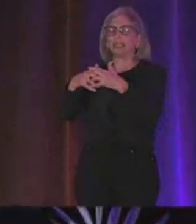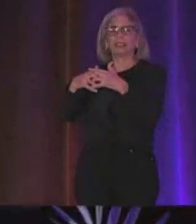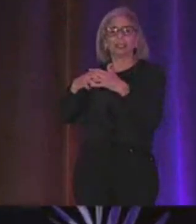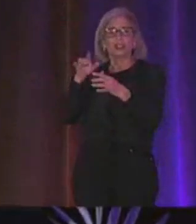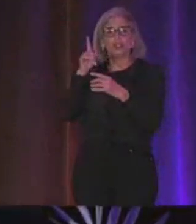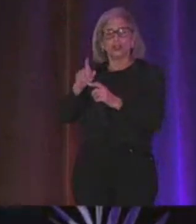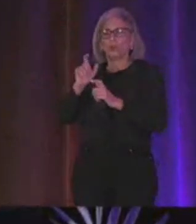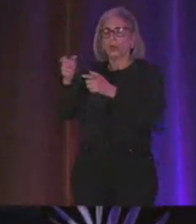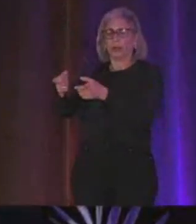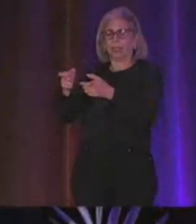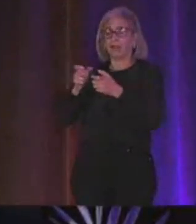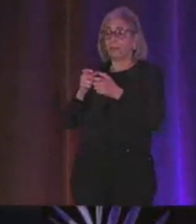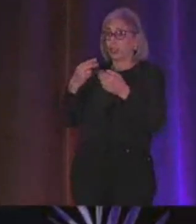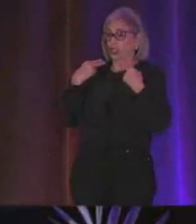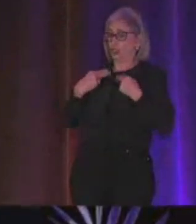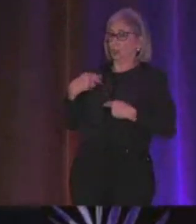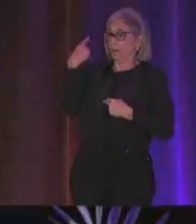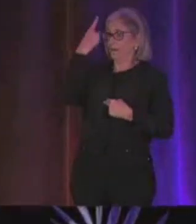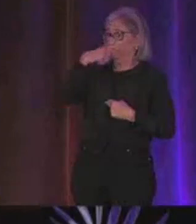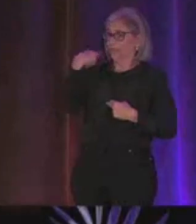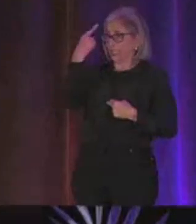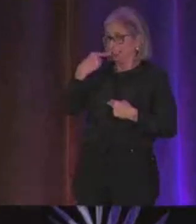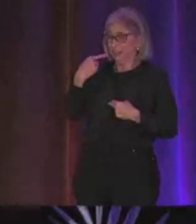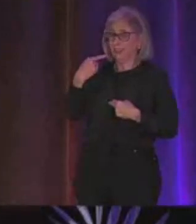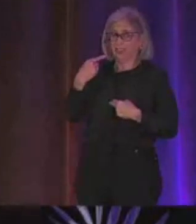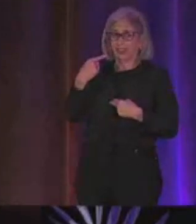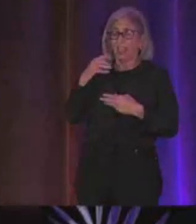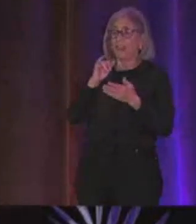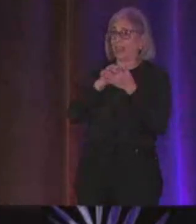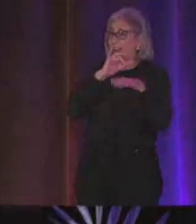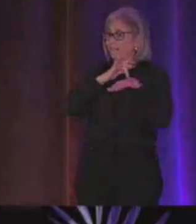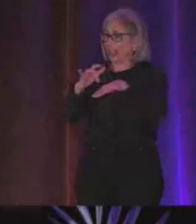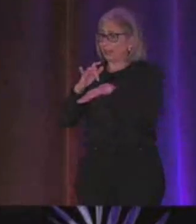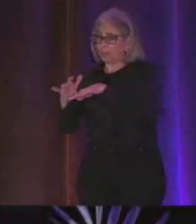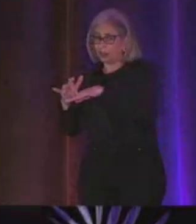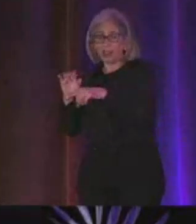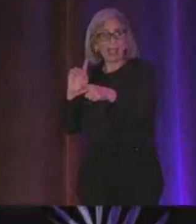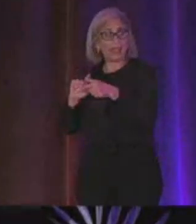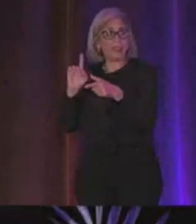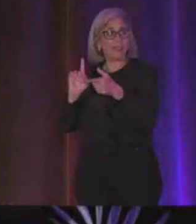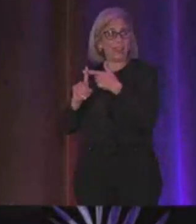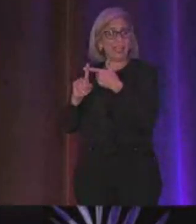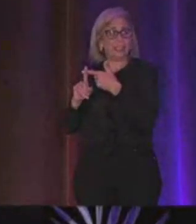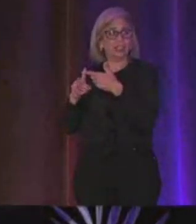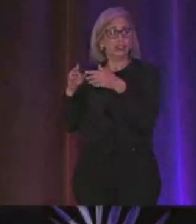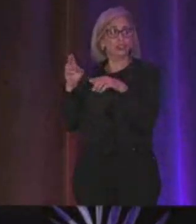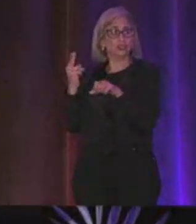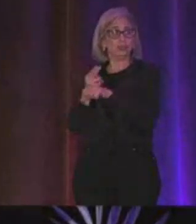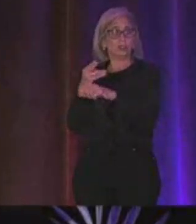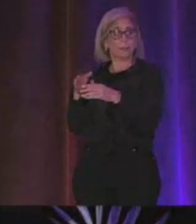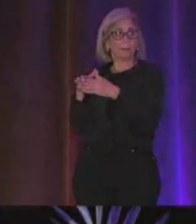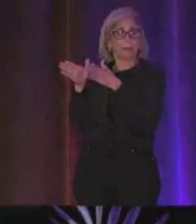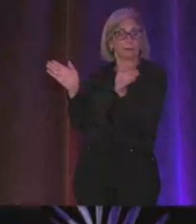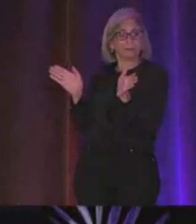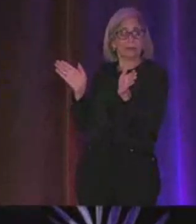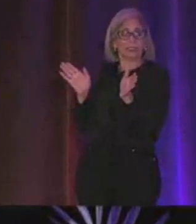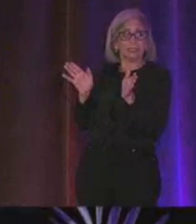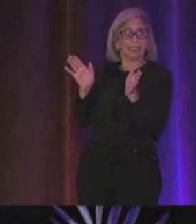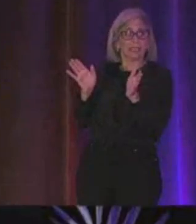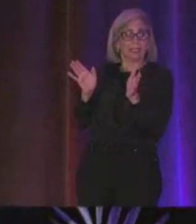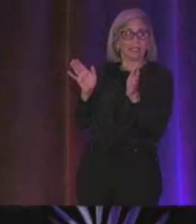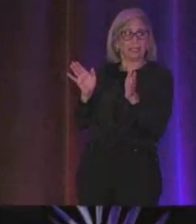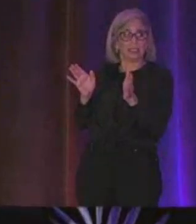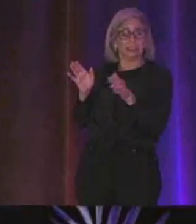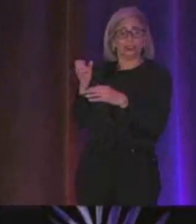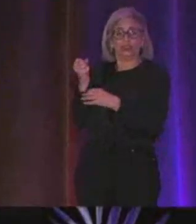are given the human faces data set, which is publicly available, and then you are training on those publicly available data set. So to